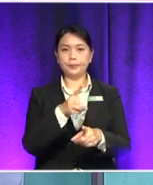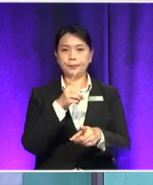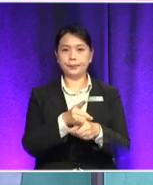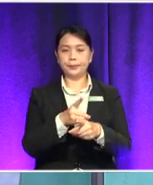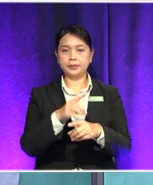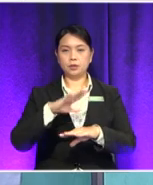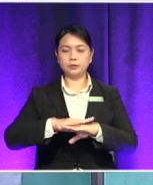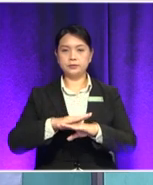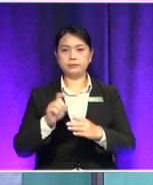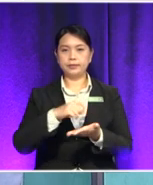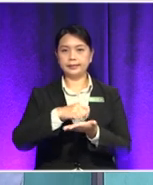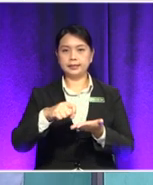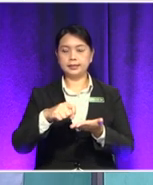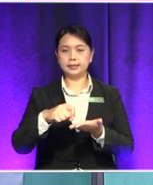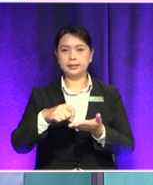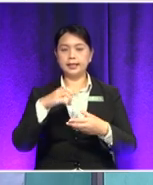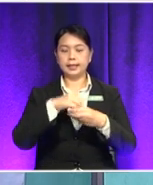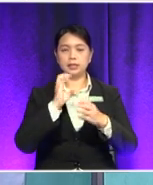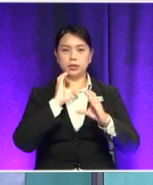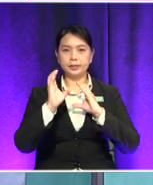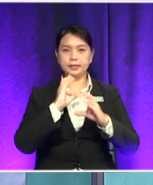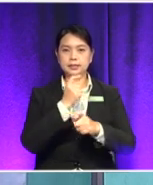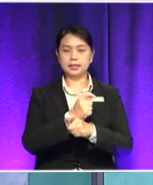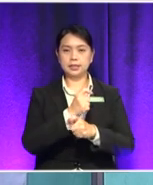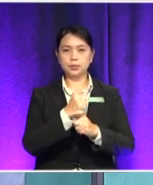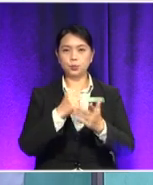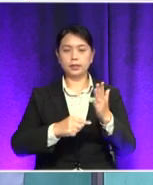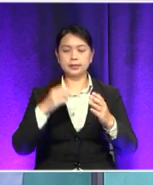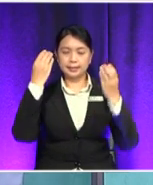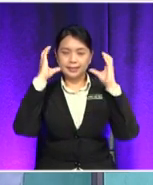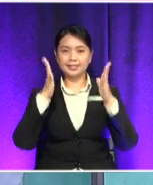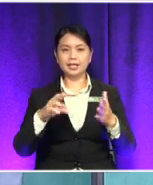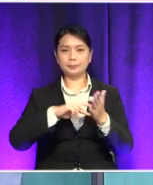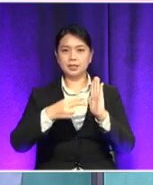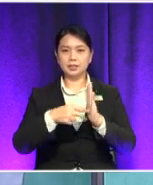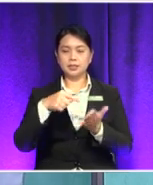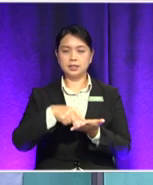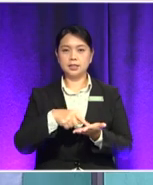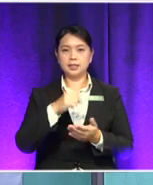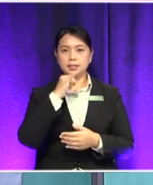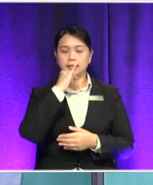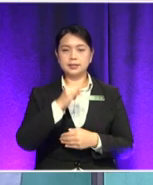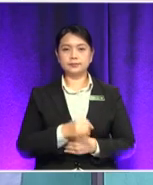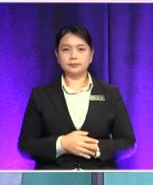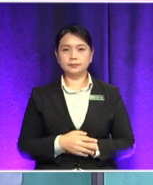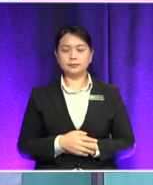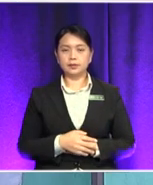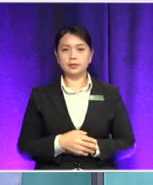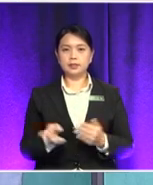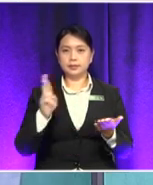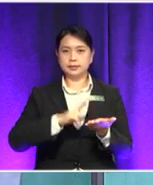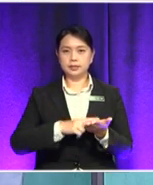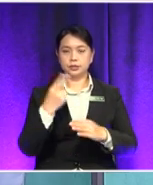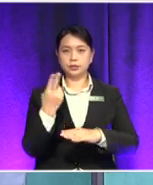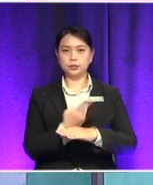the writing given in the communicative task. What I mean here is the genre and the register is used for the